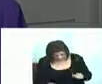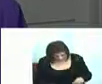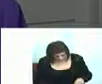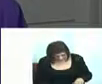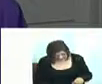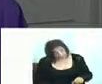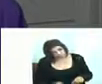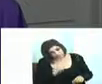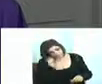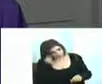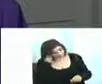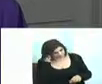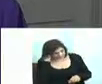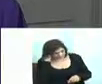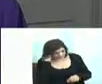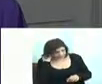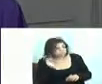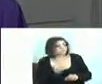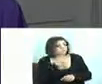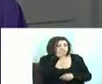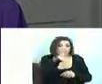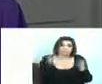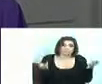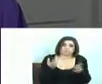God, here we are.